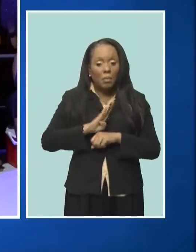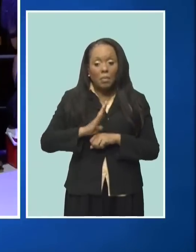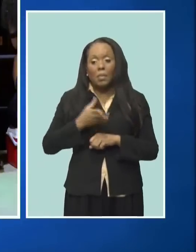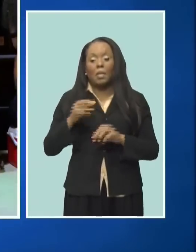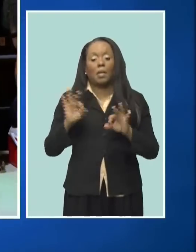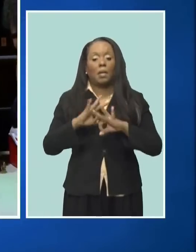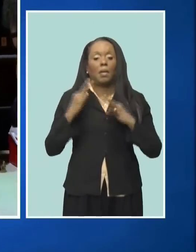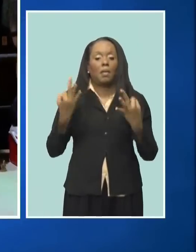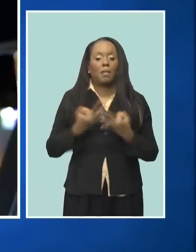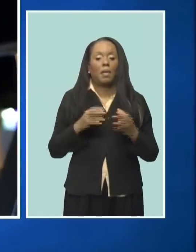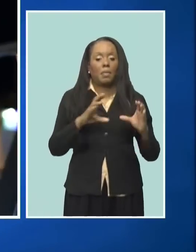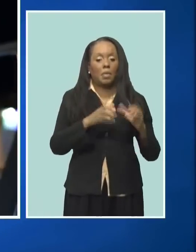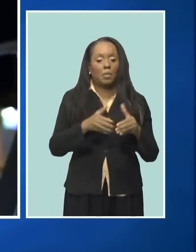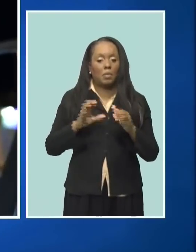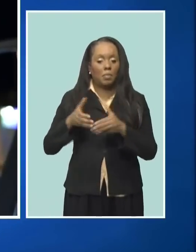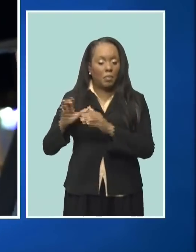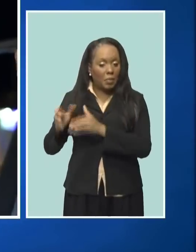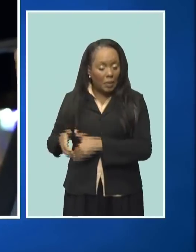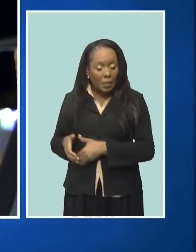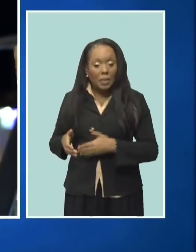family groups,